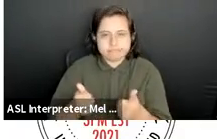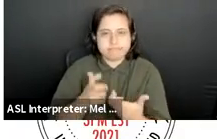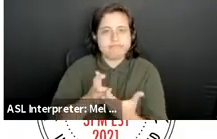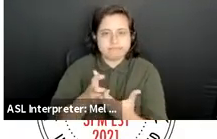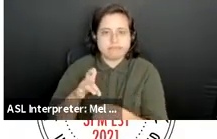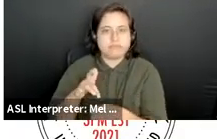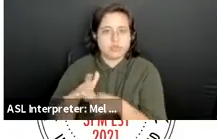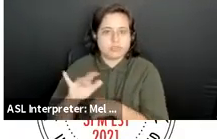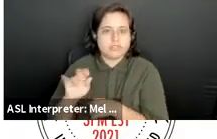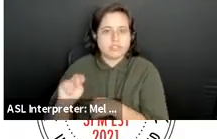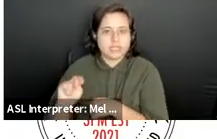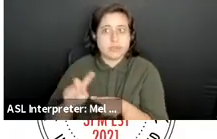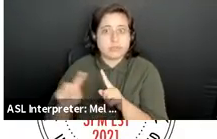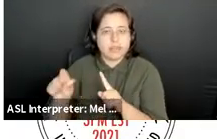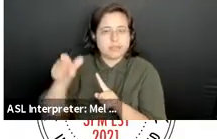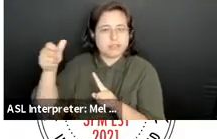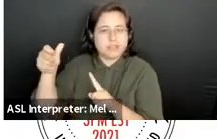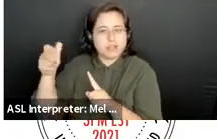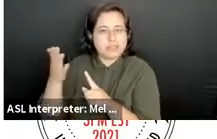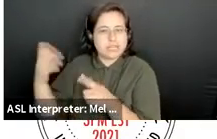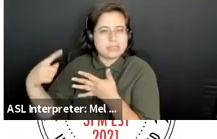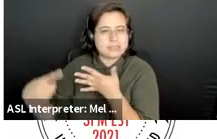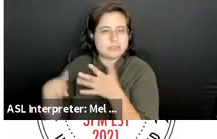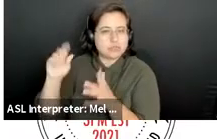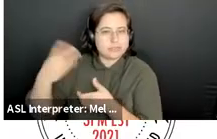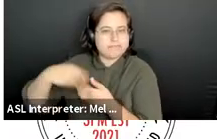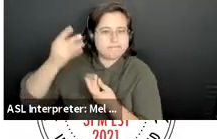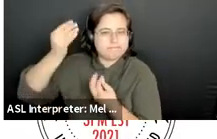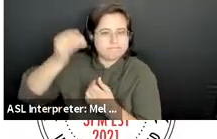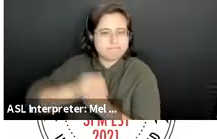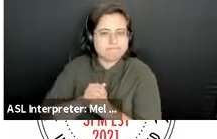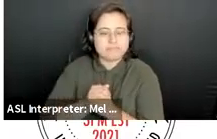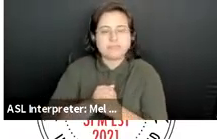January, but there's some other variables that we should be considering here. If by